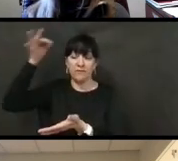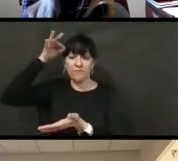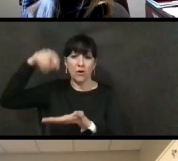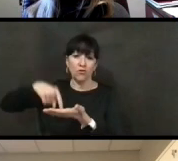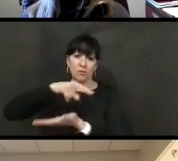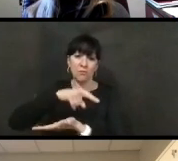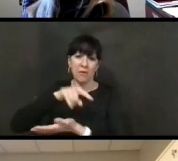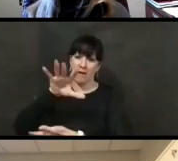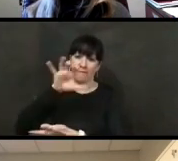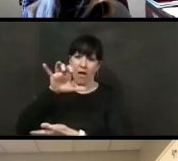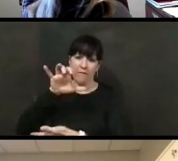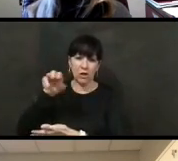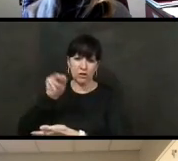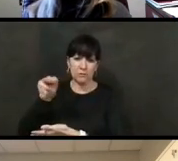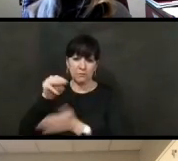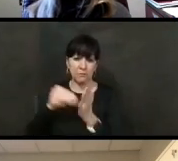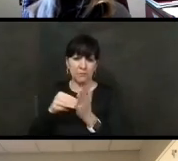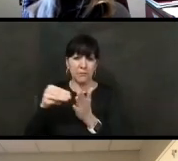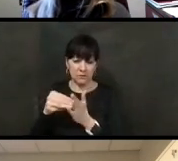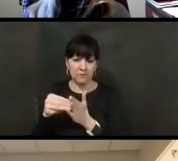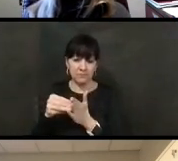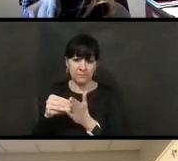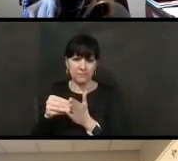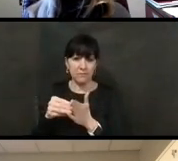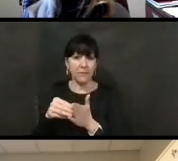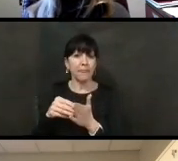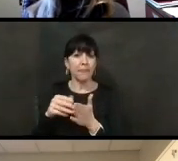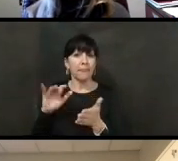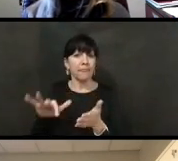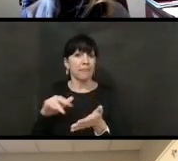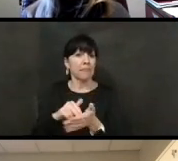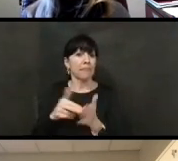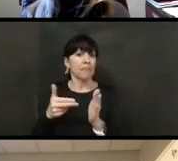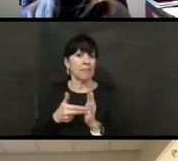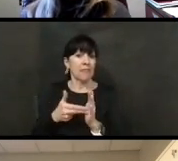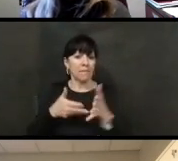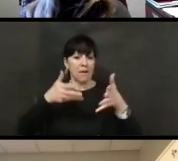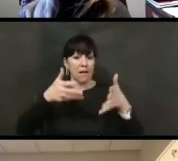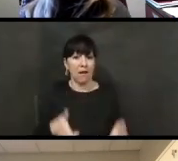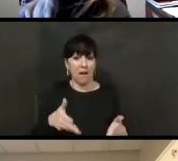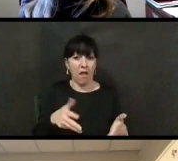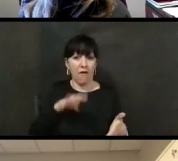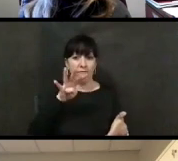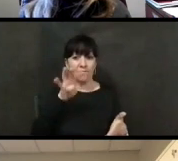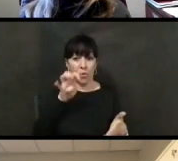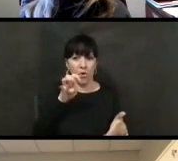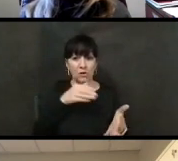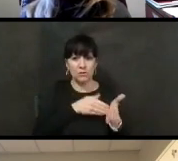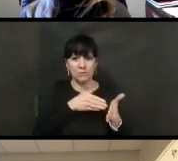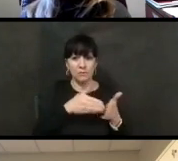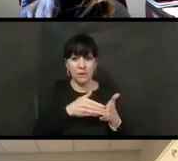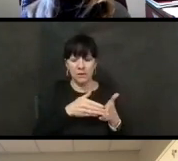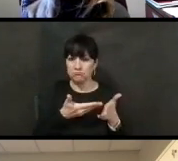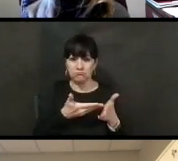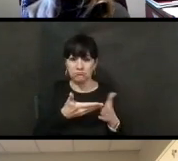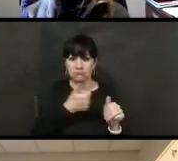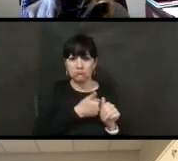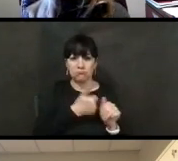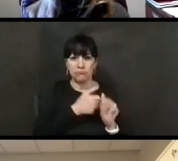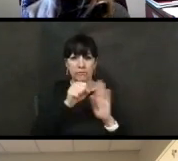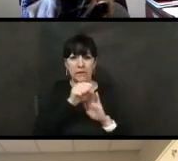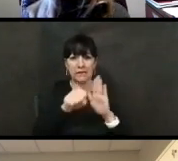than likely leave about $400 million that is going to be up to the state to try to figure